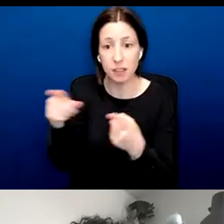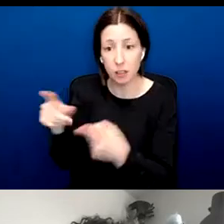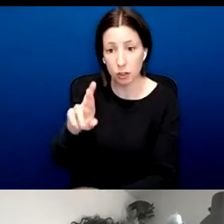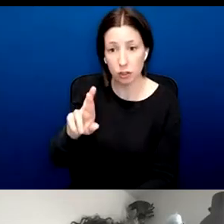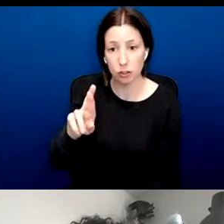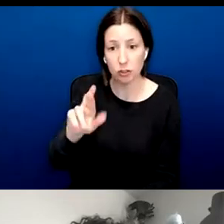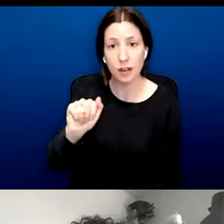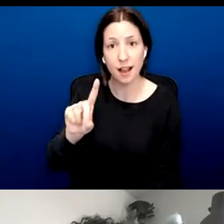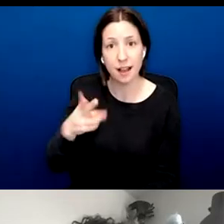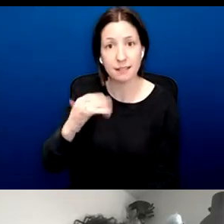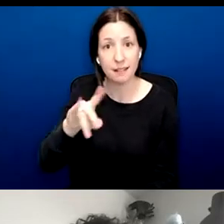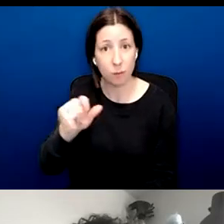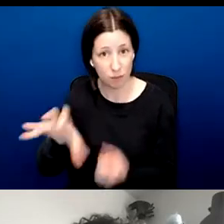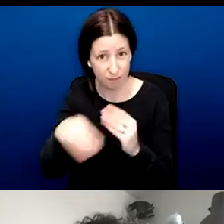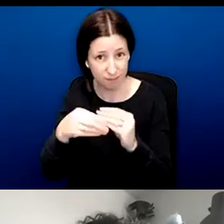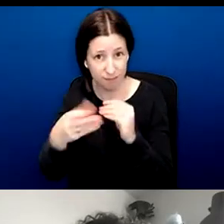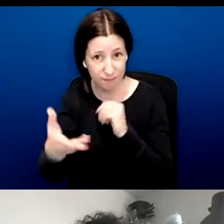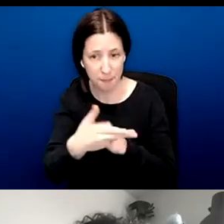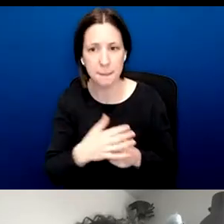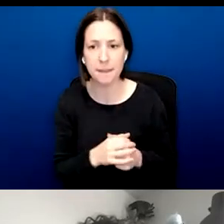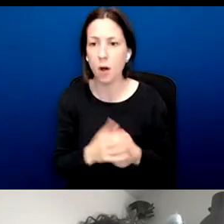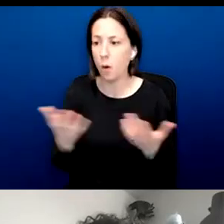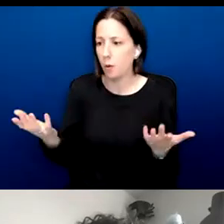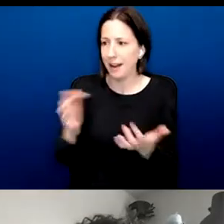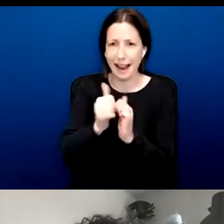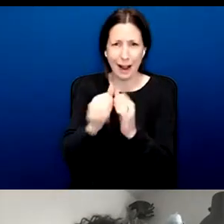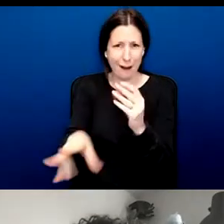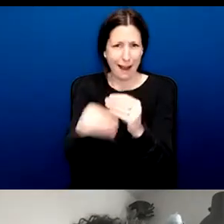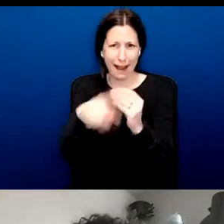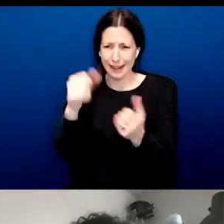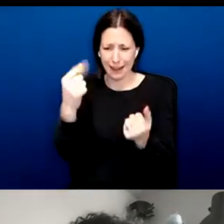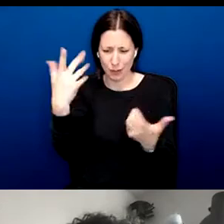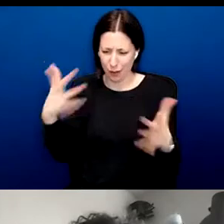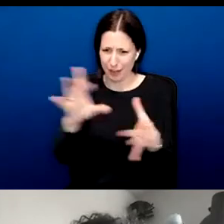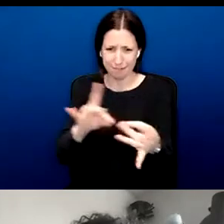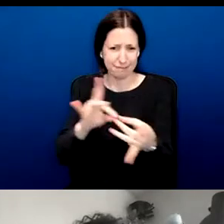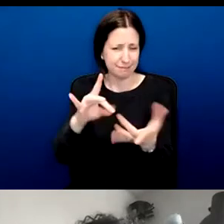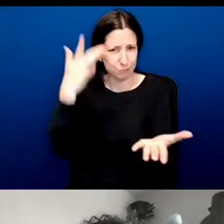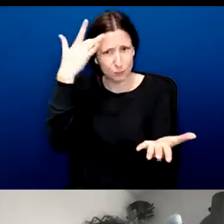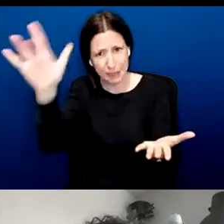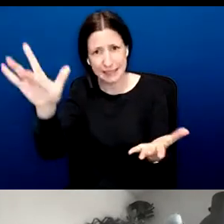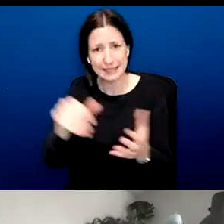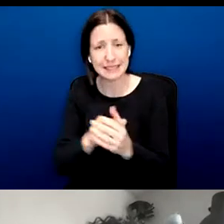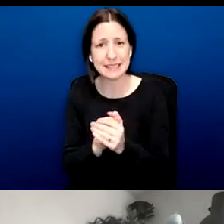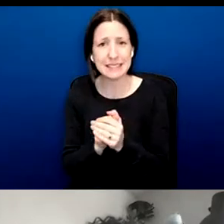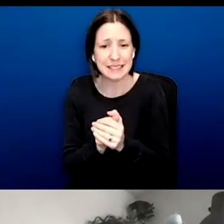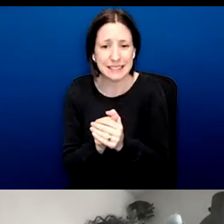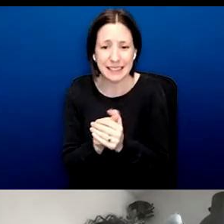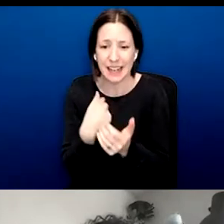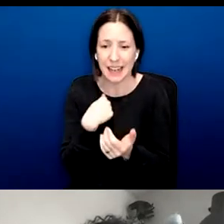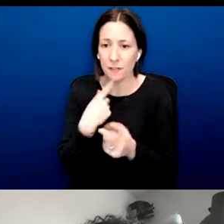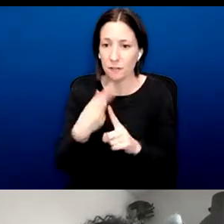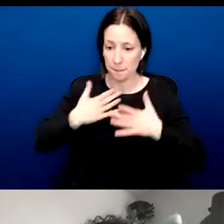add to that? Yes, I mean, what would I add? Everybody's been brilliant in what they've said. I just want to say from my